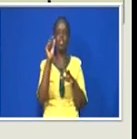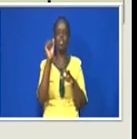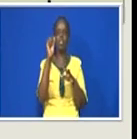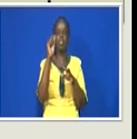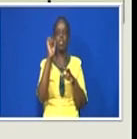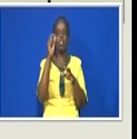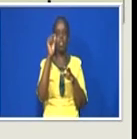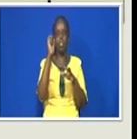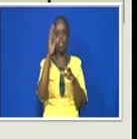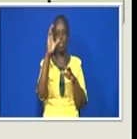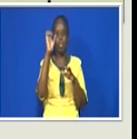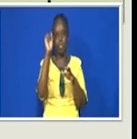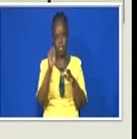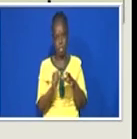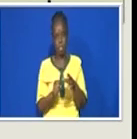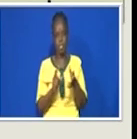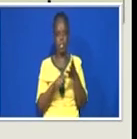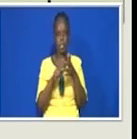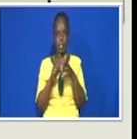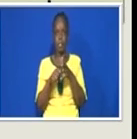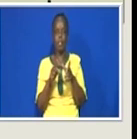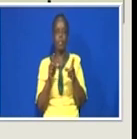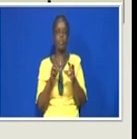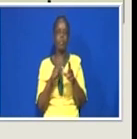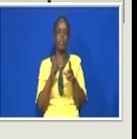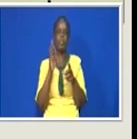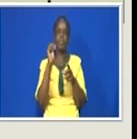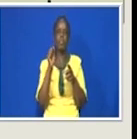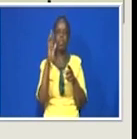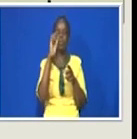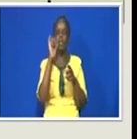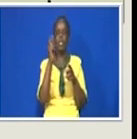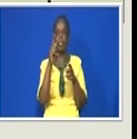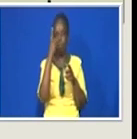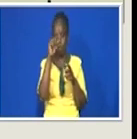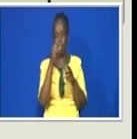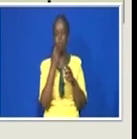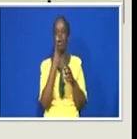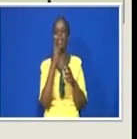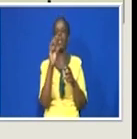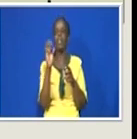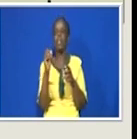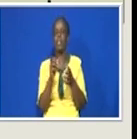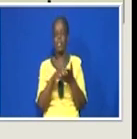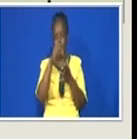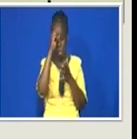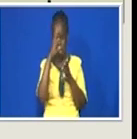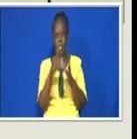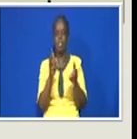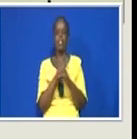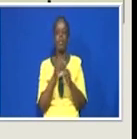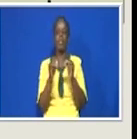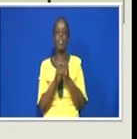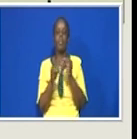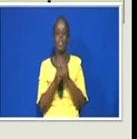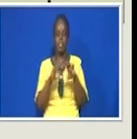us go through the question. The marks scored by 100 students in a mathematics contest